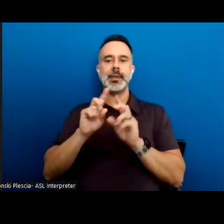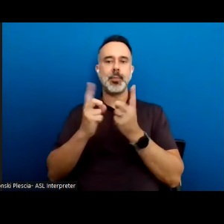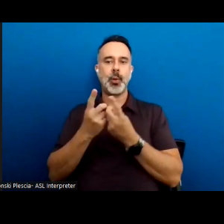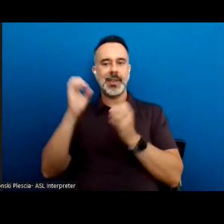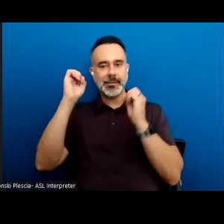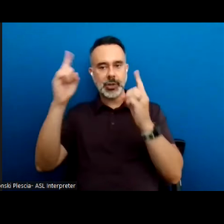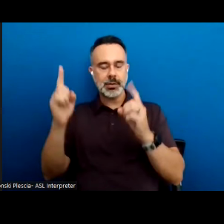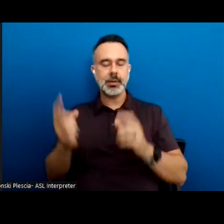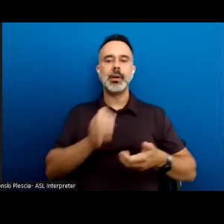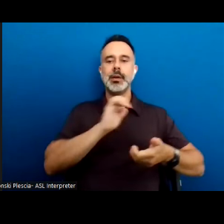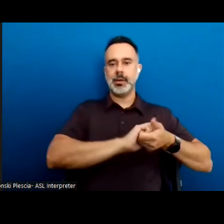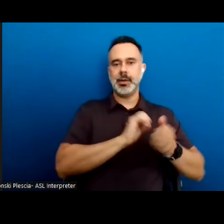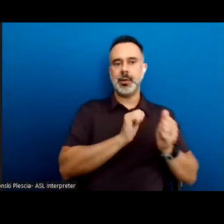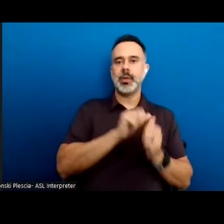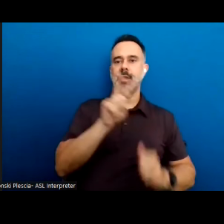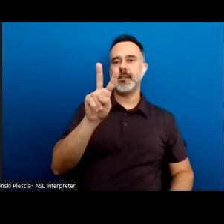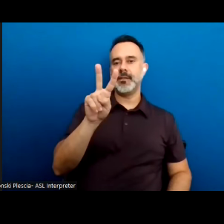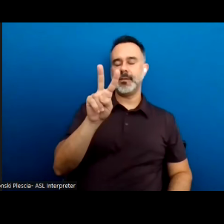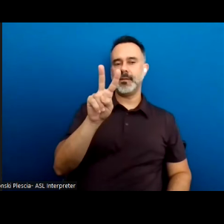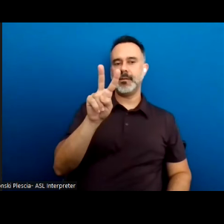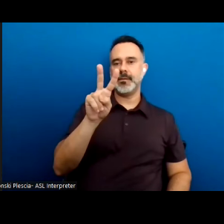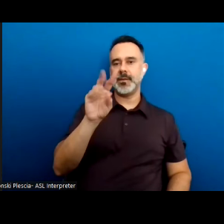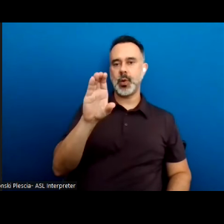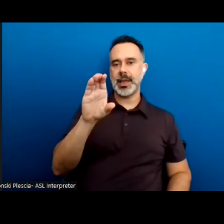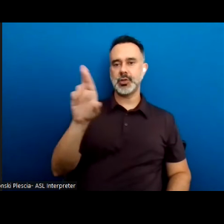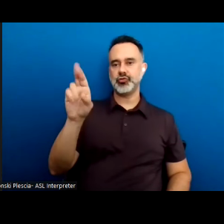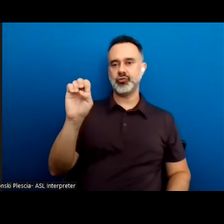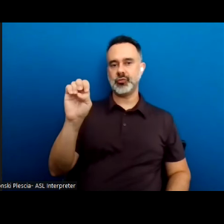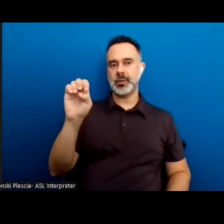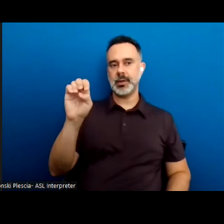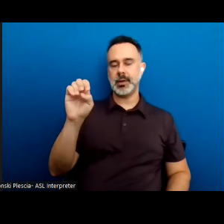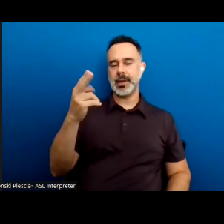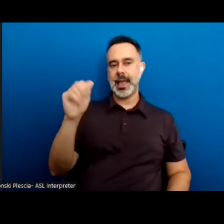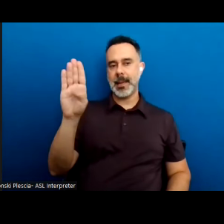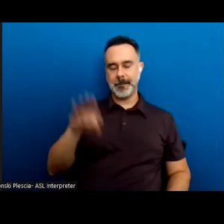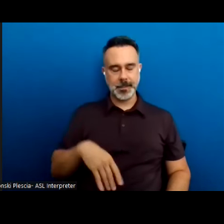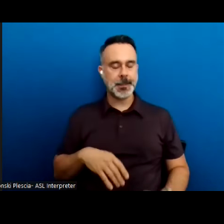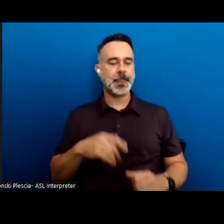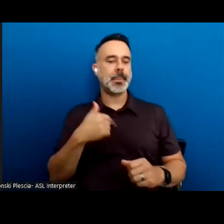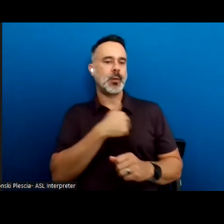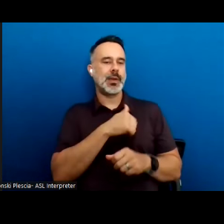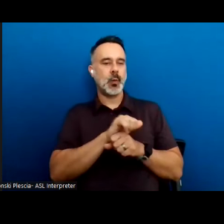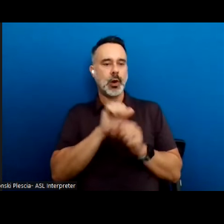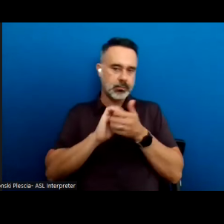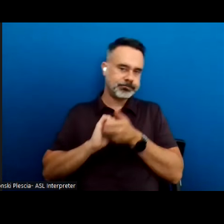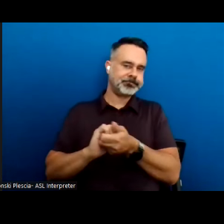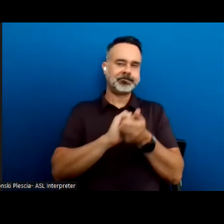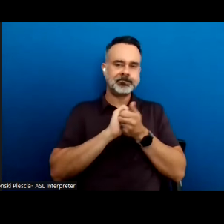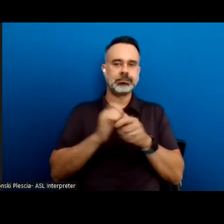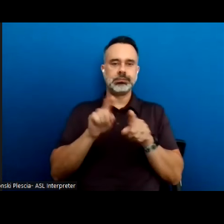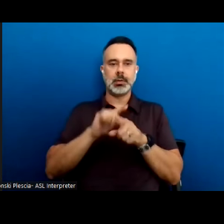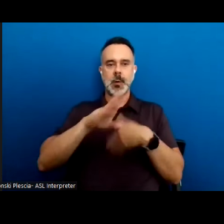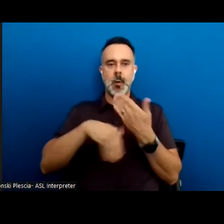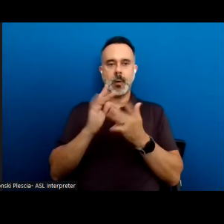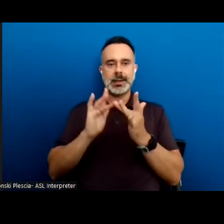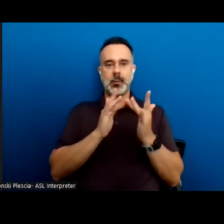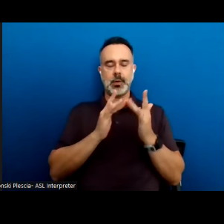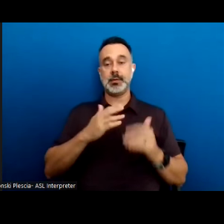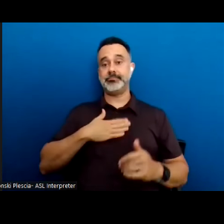through vocational rehabilitation. And these positions, we work together as a whole network. My position as a